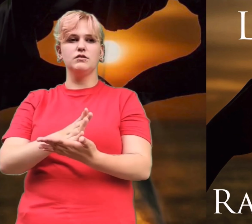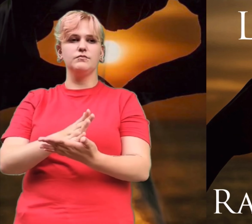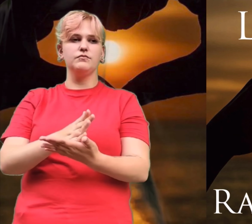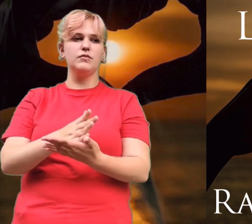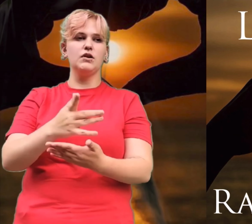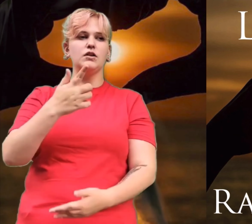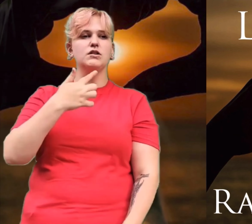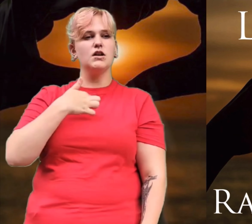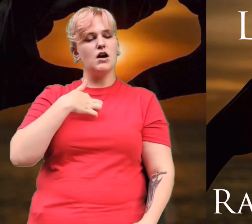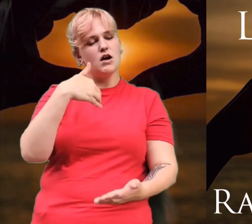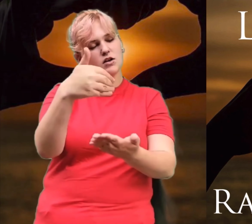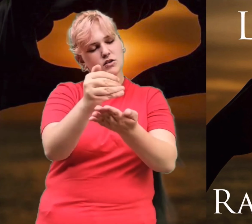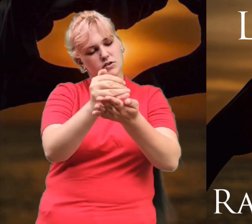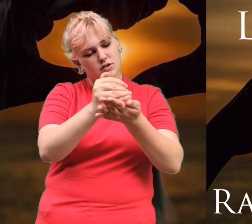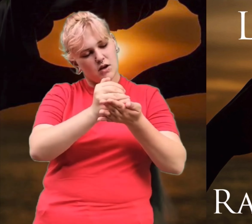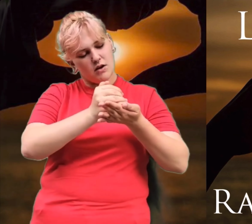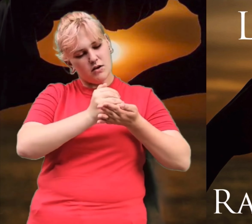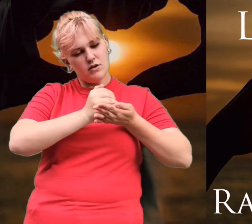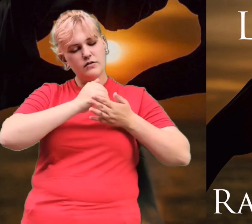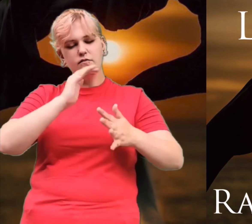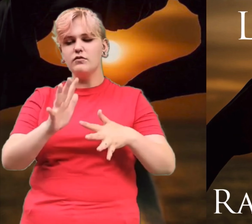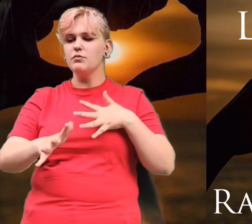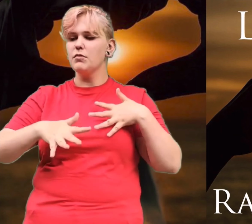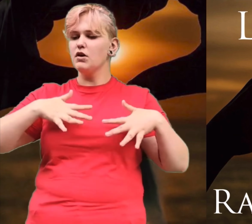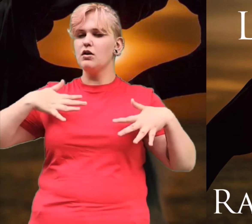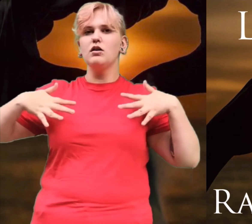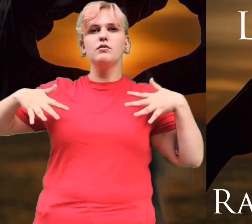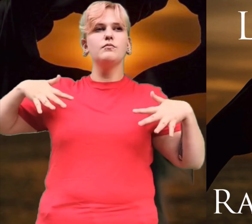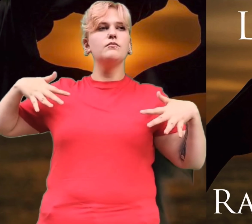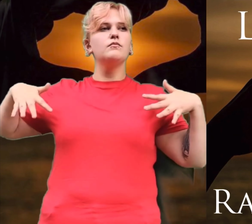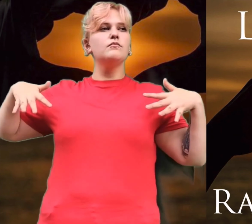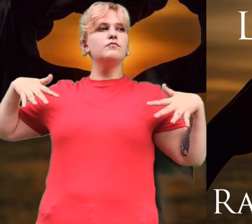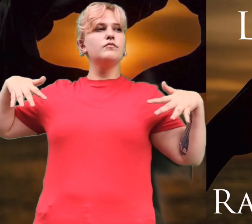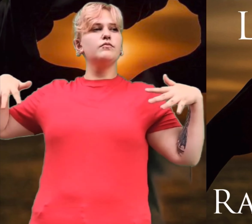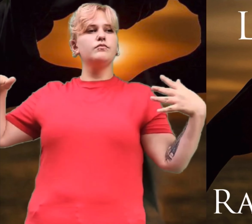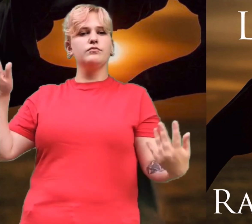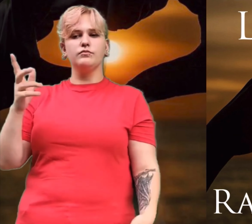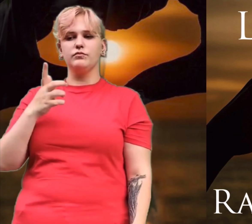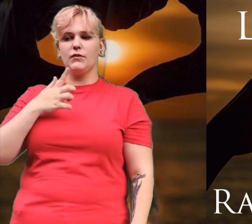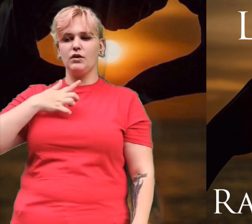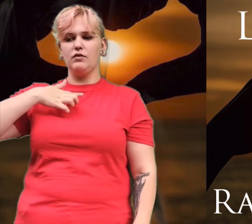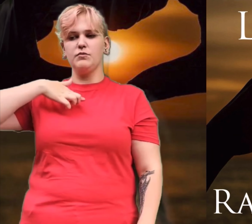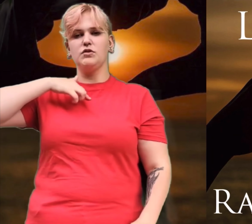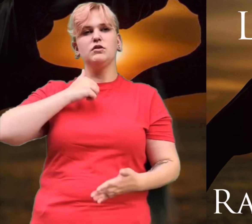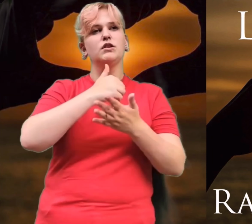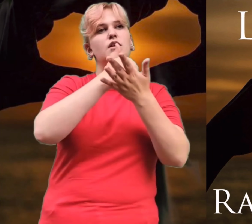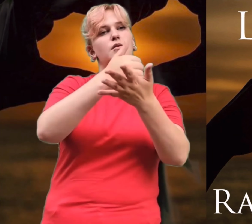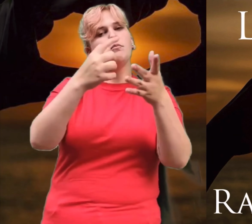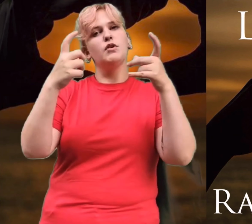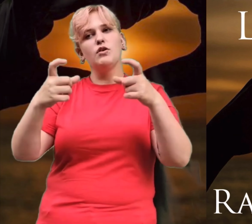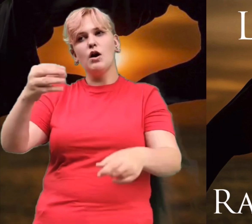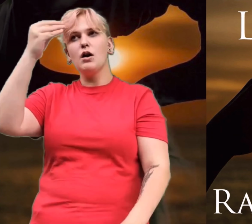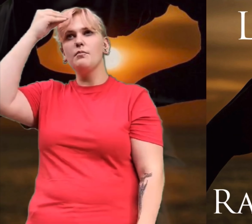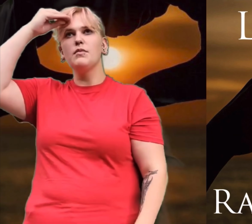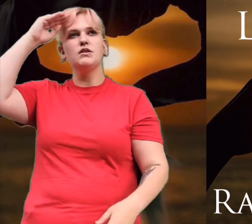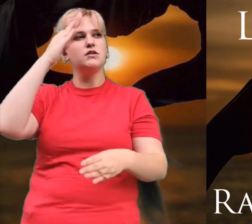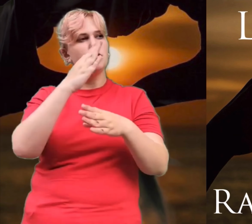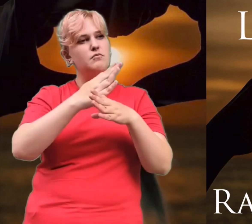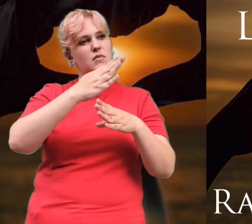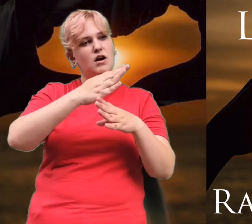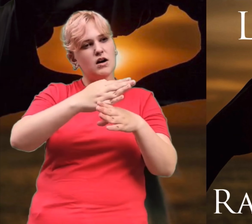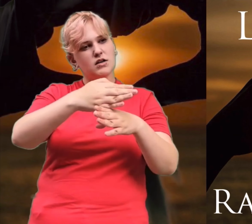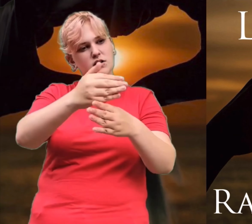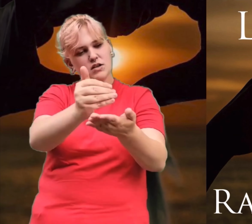I'll protect you safe from harm. I'll help you keep your busy